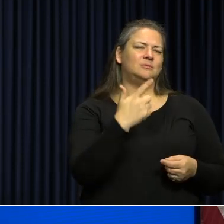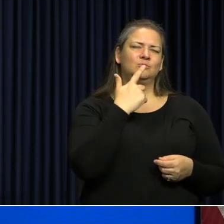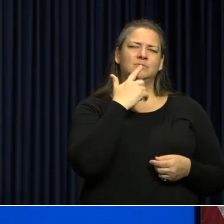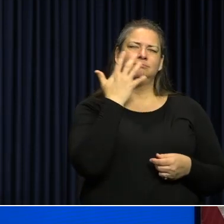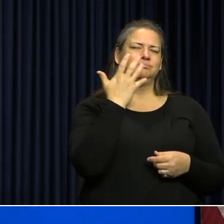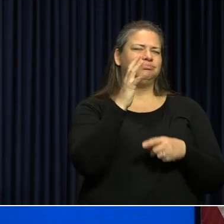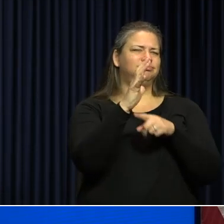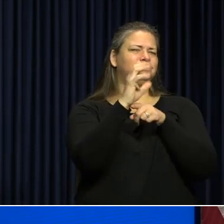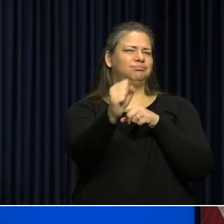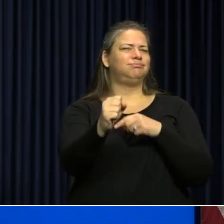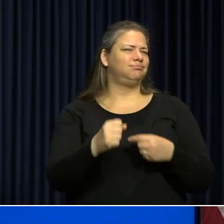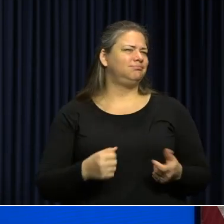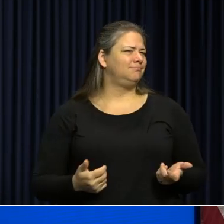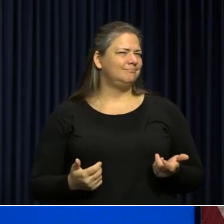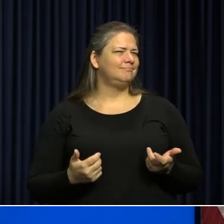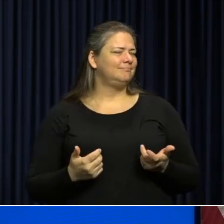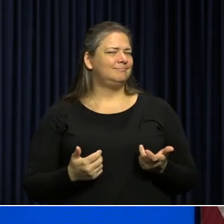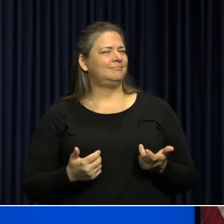incredible.